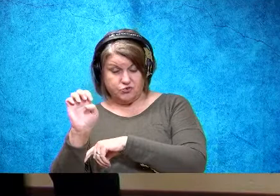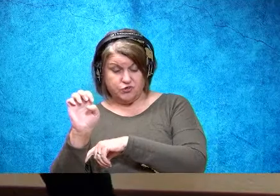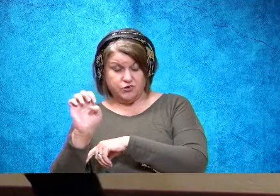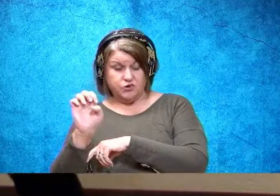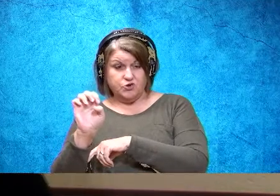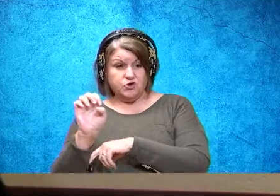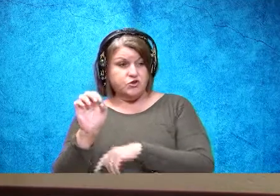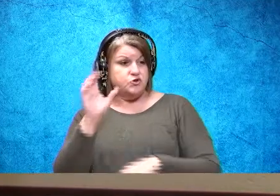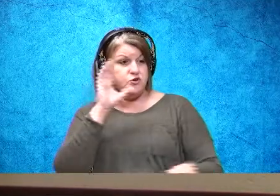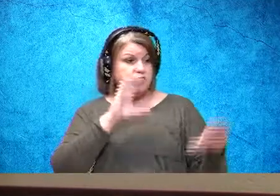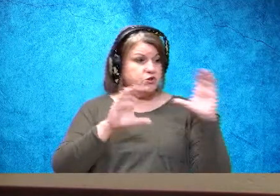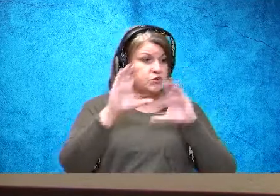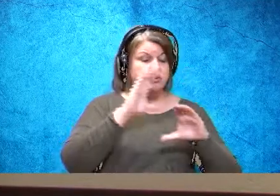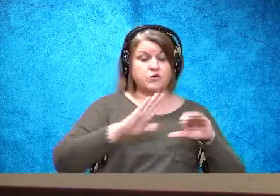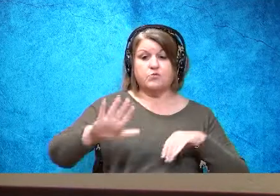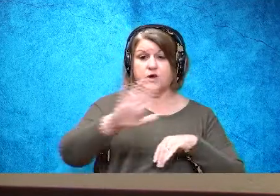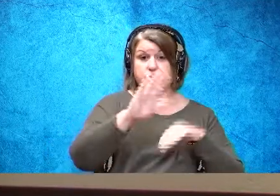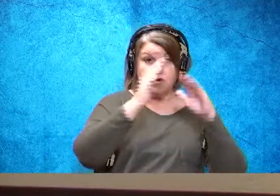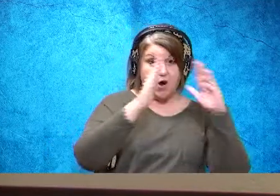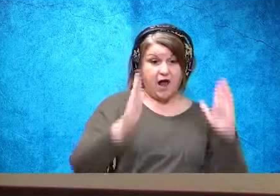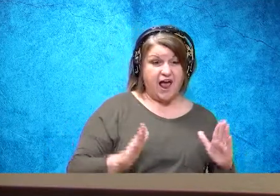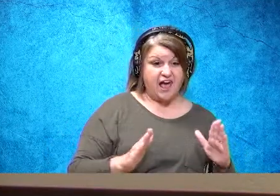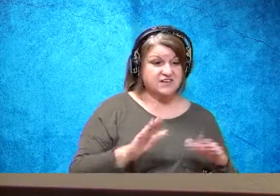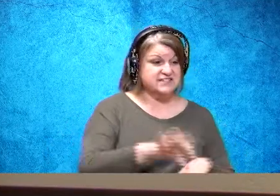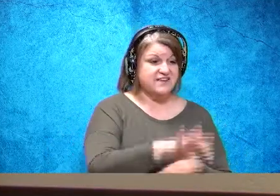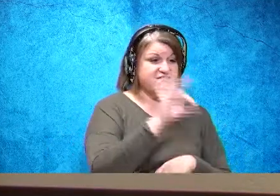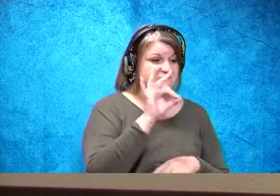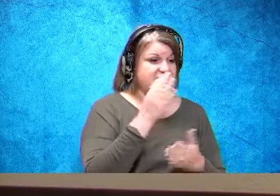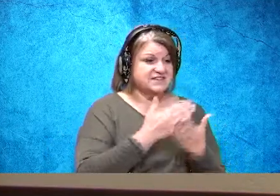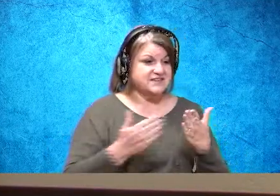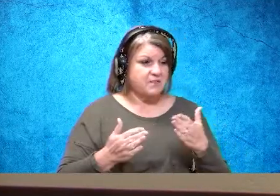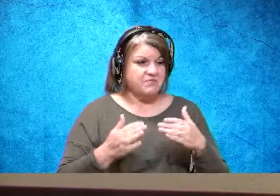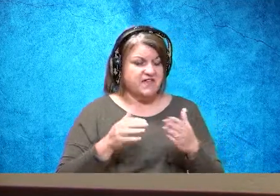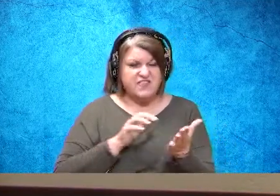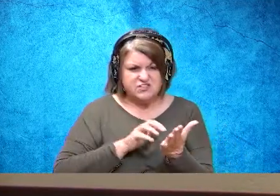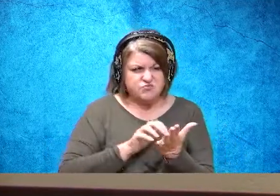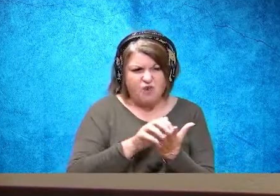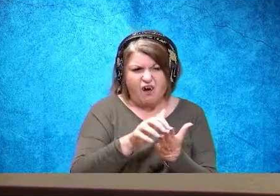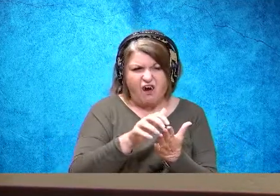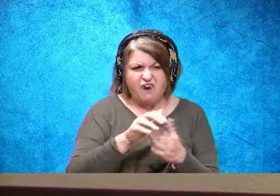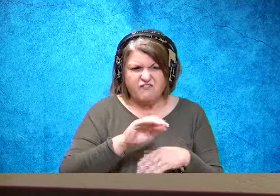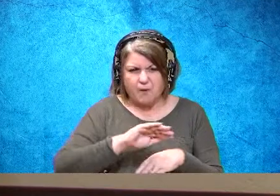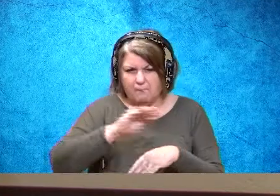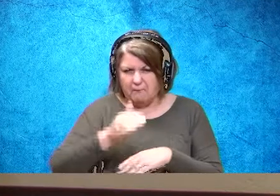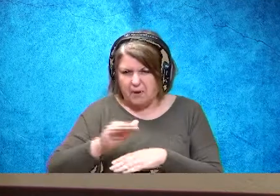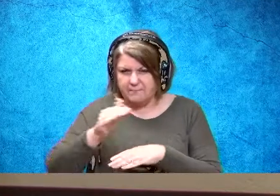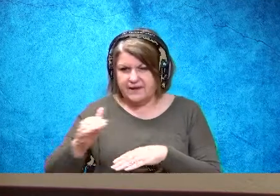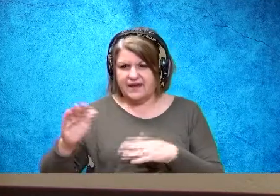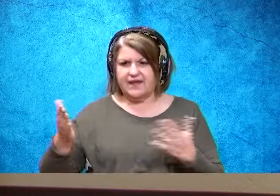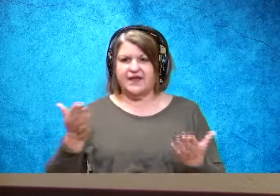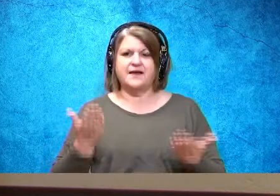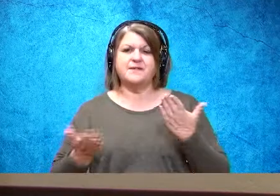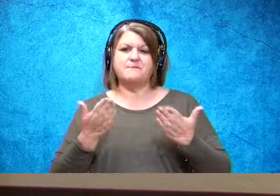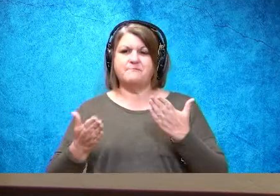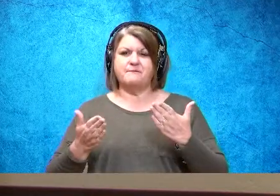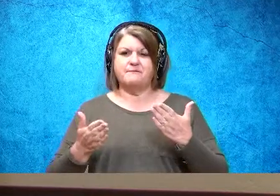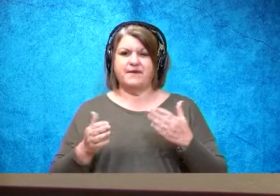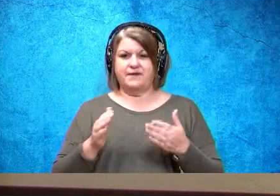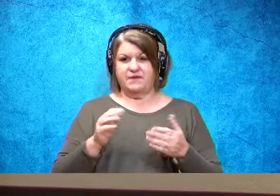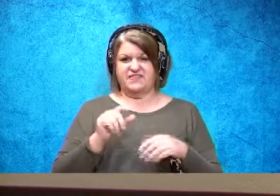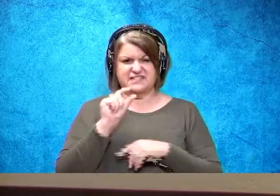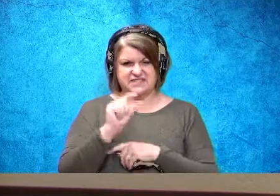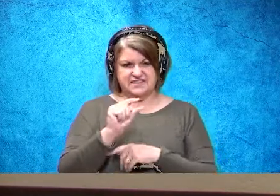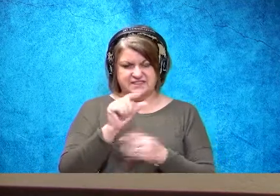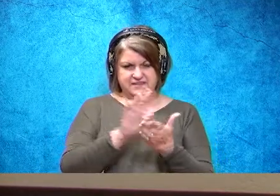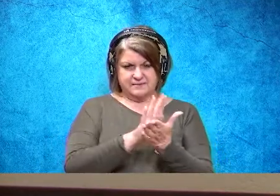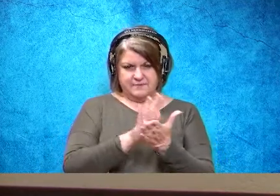the house and find something that feels rough or bumpy. Maybe this is a piece of cardboard. This is a nice texture.